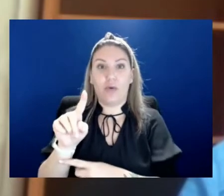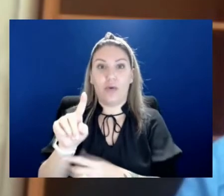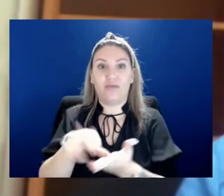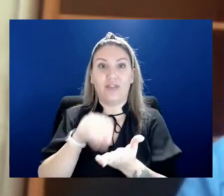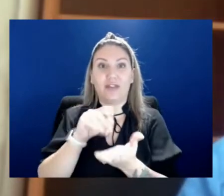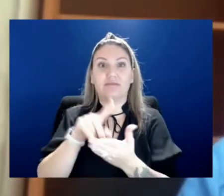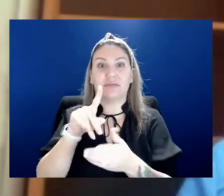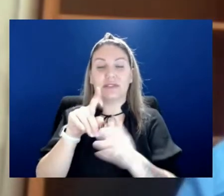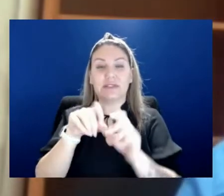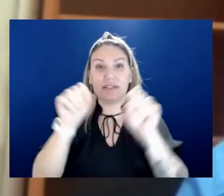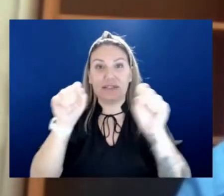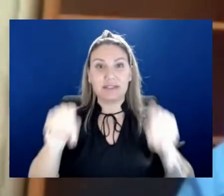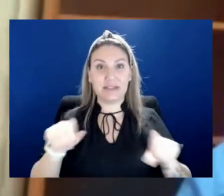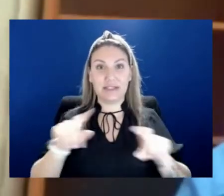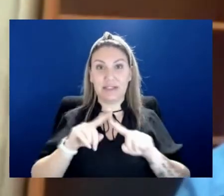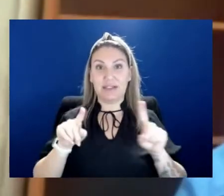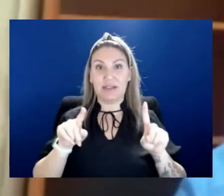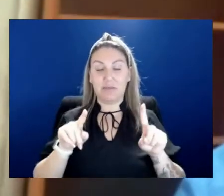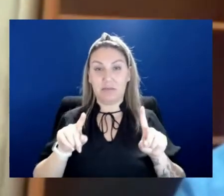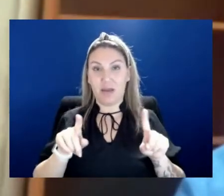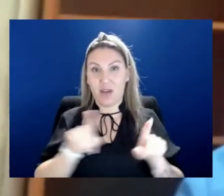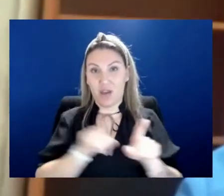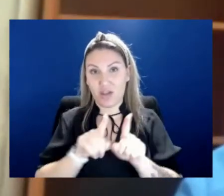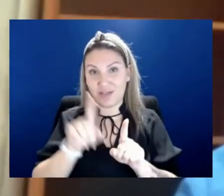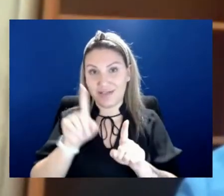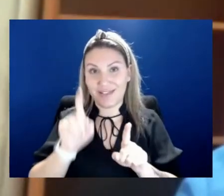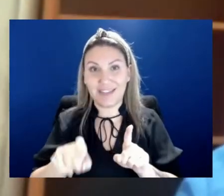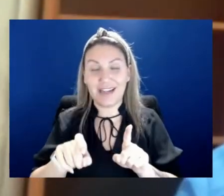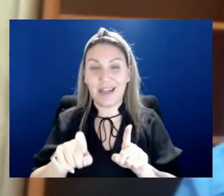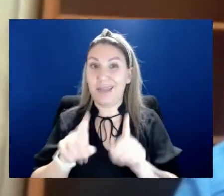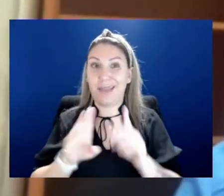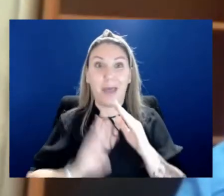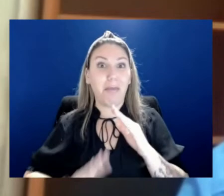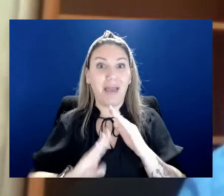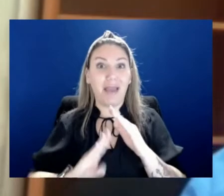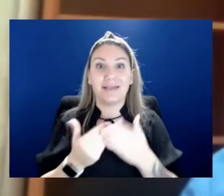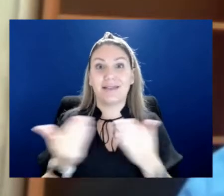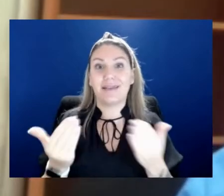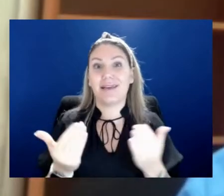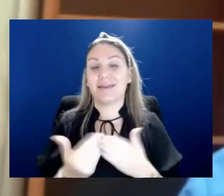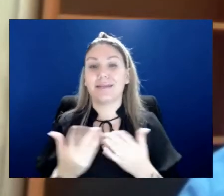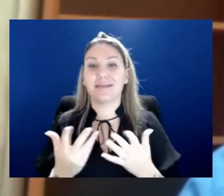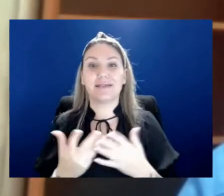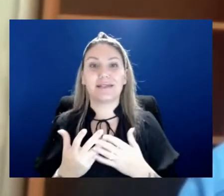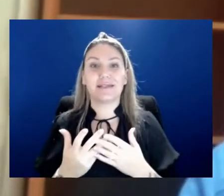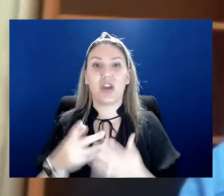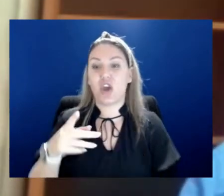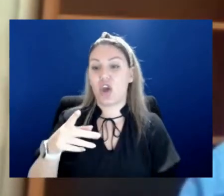goes, we also need even the most basic things: forceps,